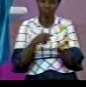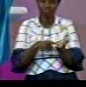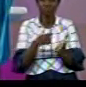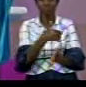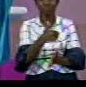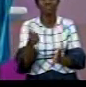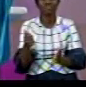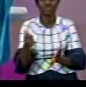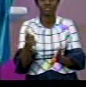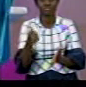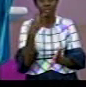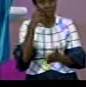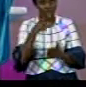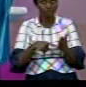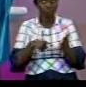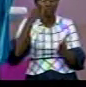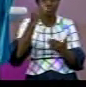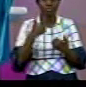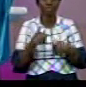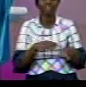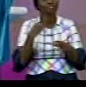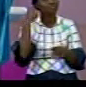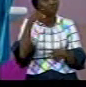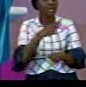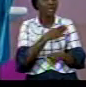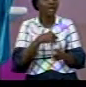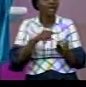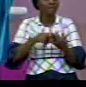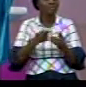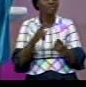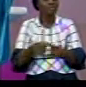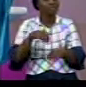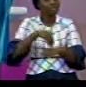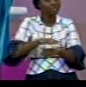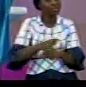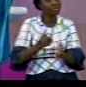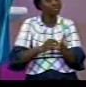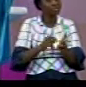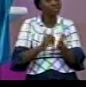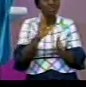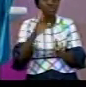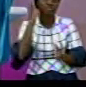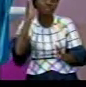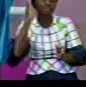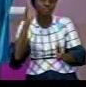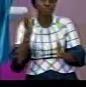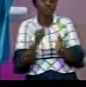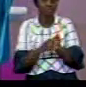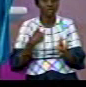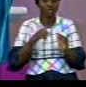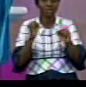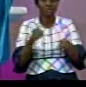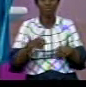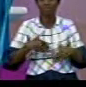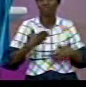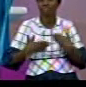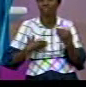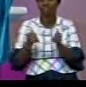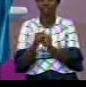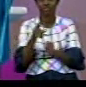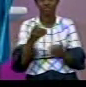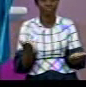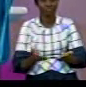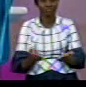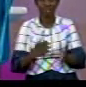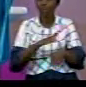lord has done for you and begin to send your testimony so we can rejoice with you here all over the world